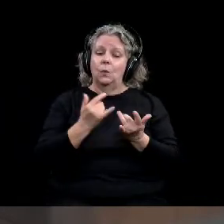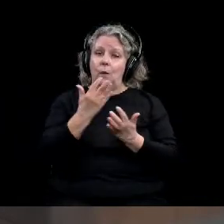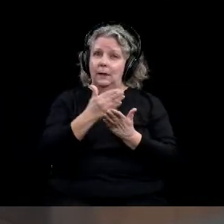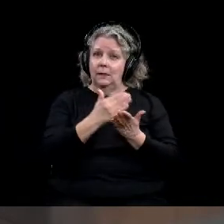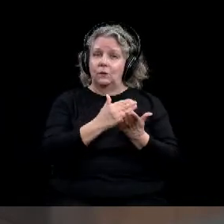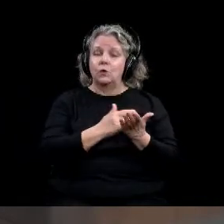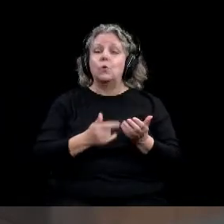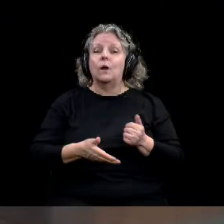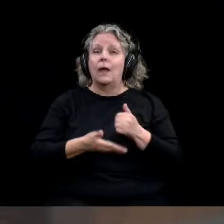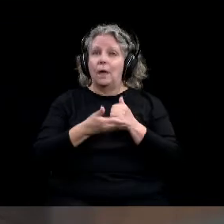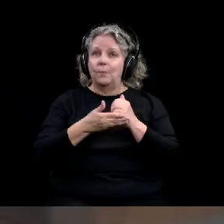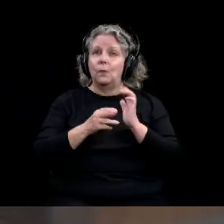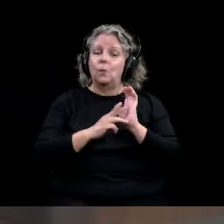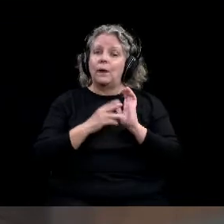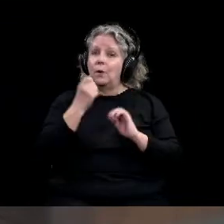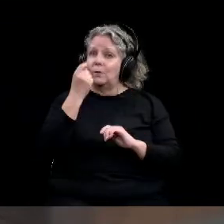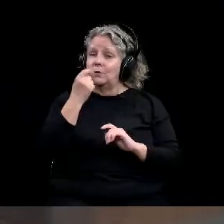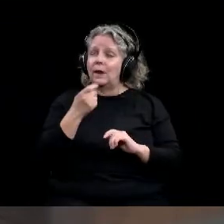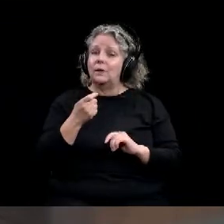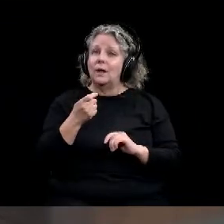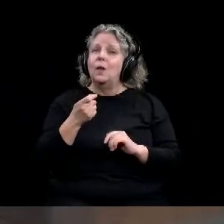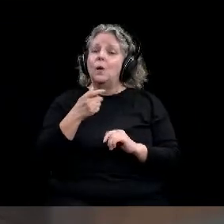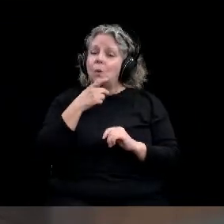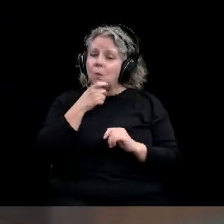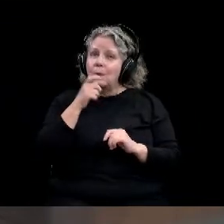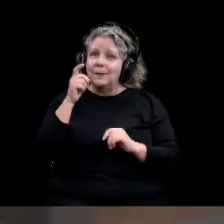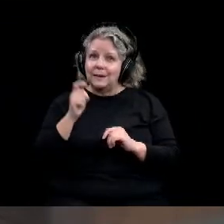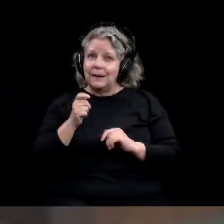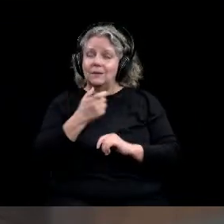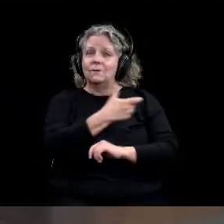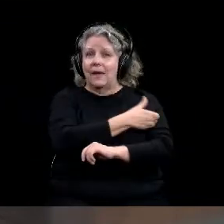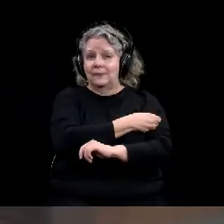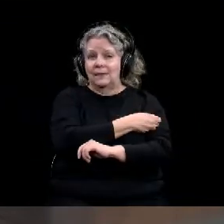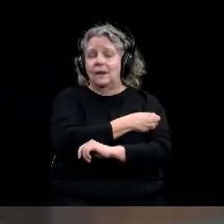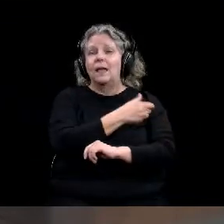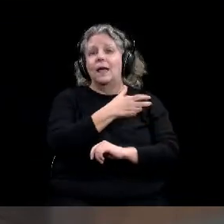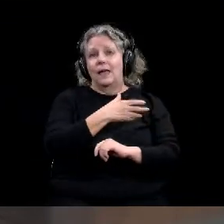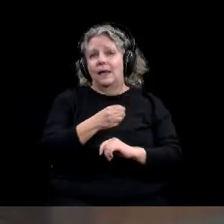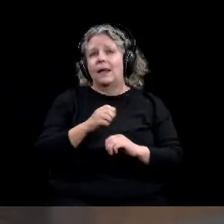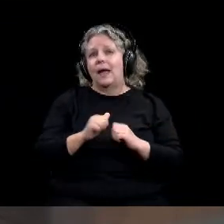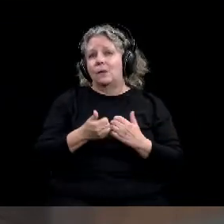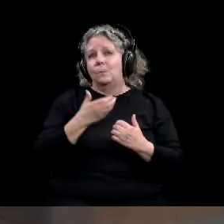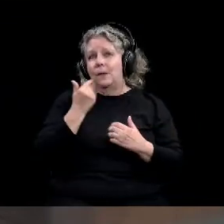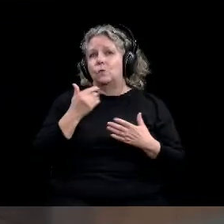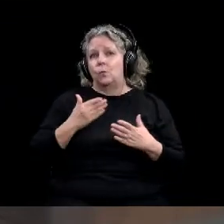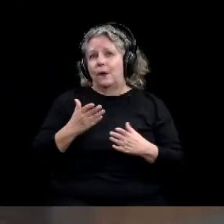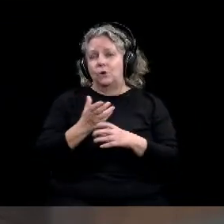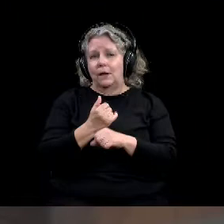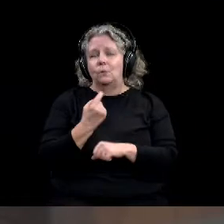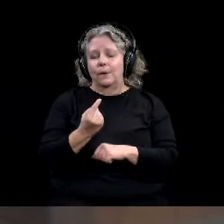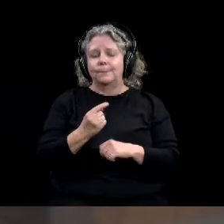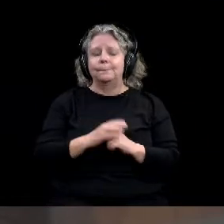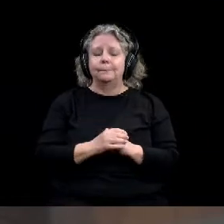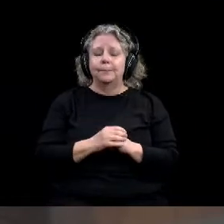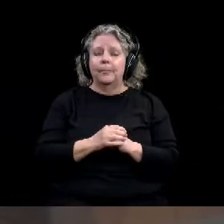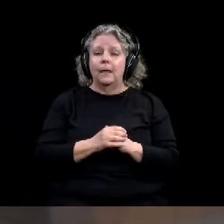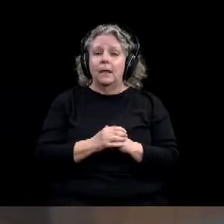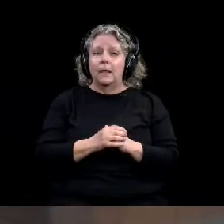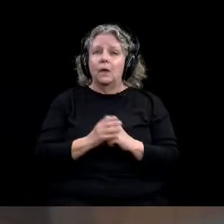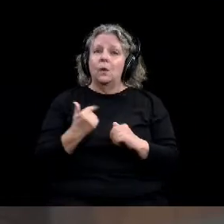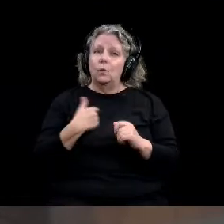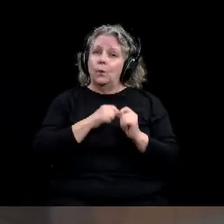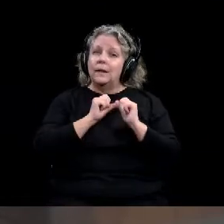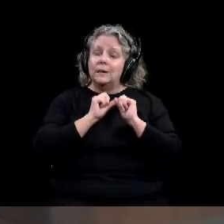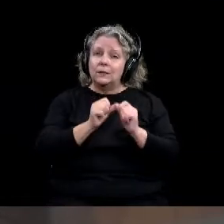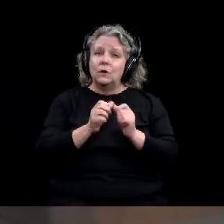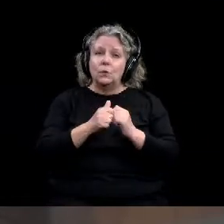it to people with different needs. As we continue to move forward with these clinics, it is so evident that these